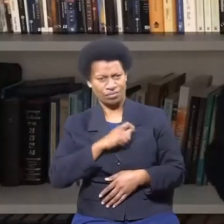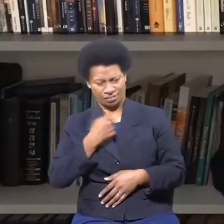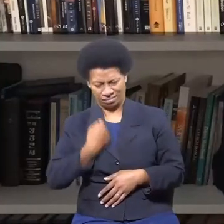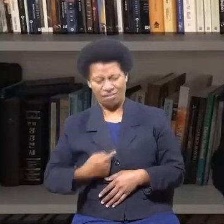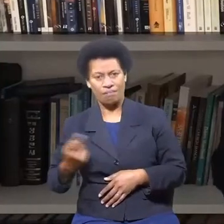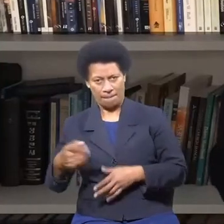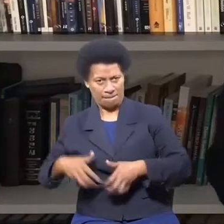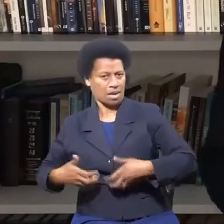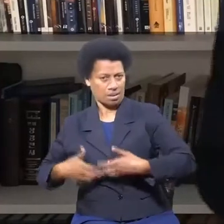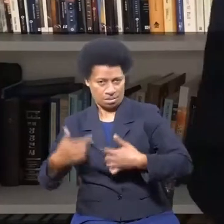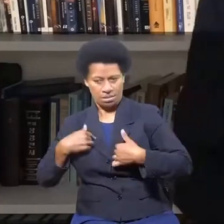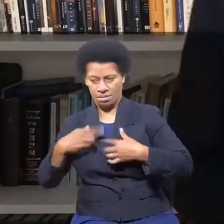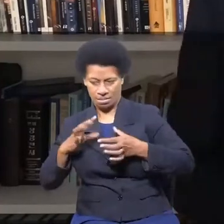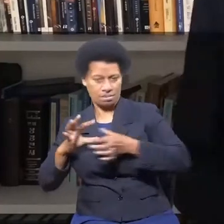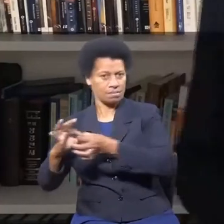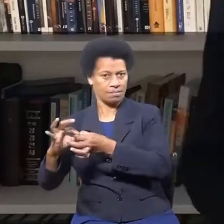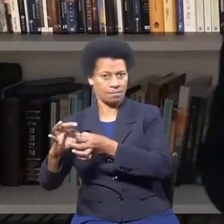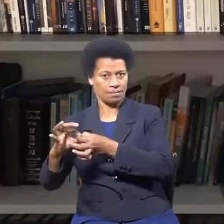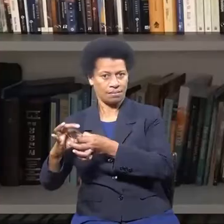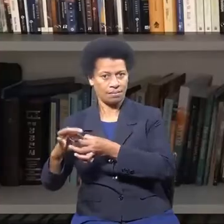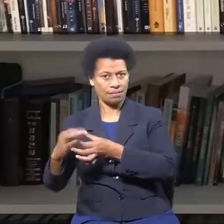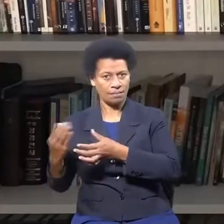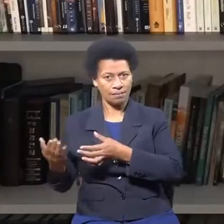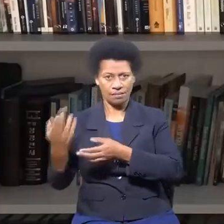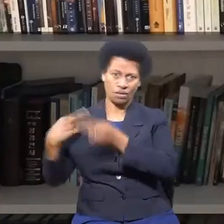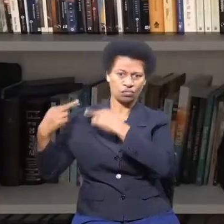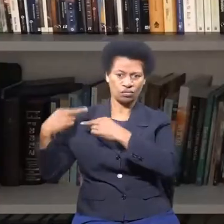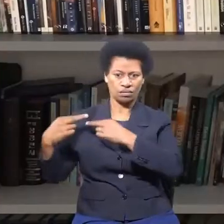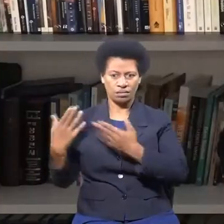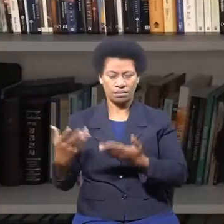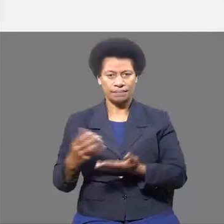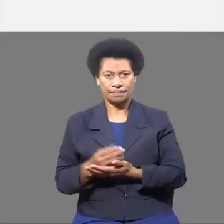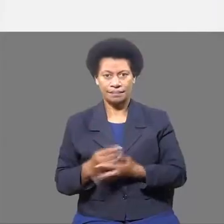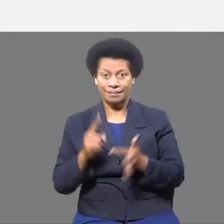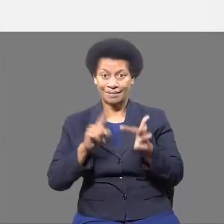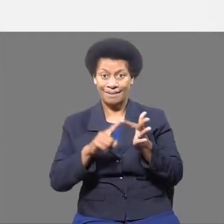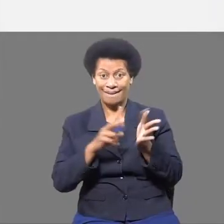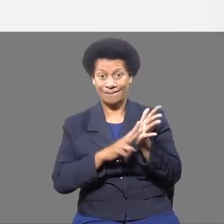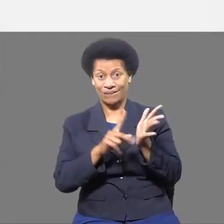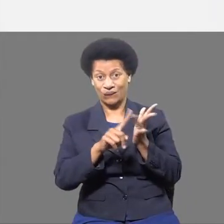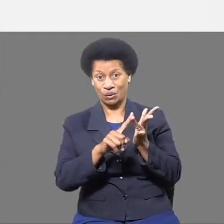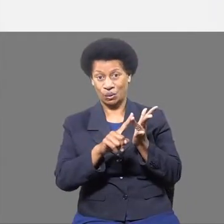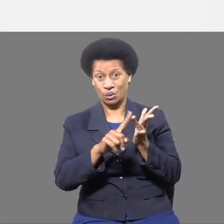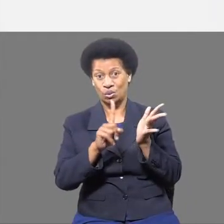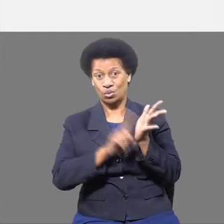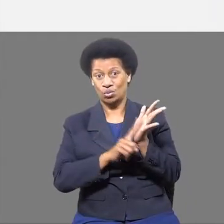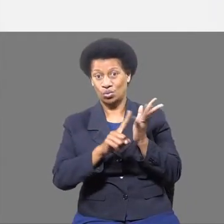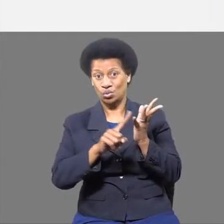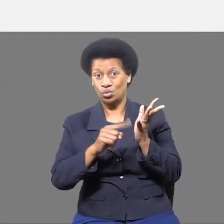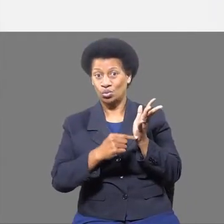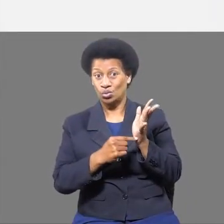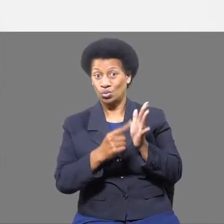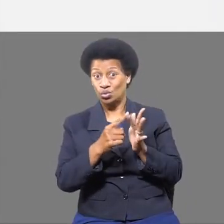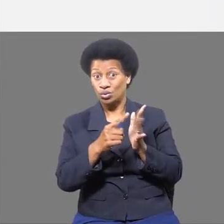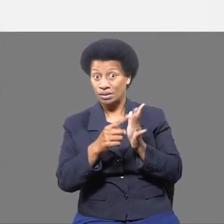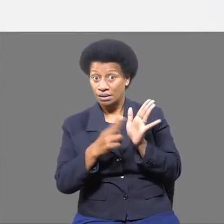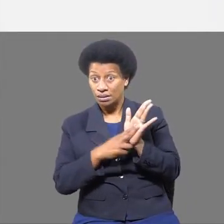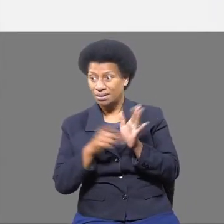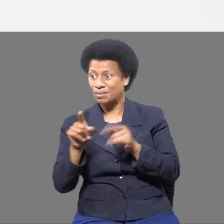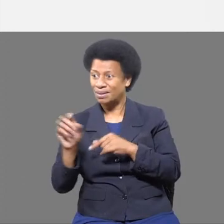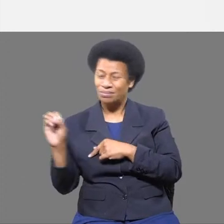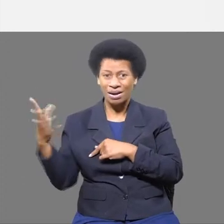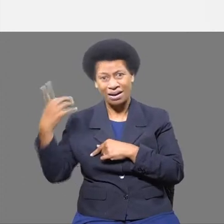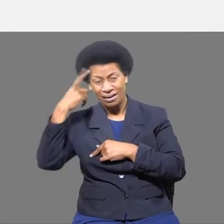monkeys? We shouldn't. And this is what Professor Alvin de Plantinga says as well. Evolution gives one a reason to